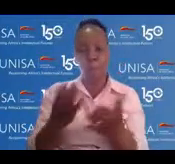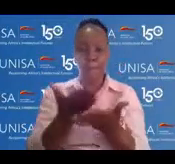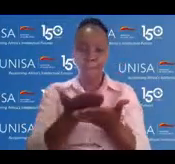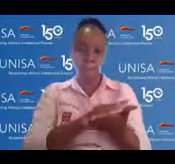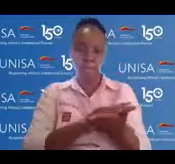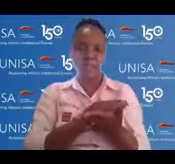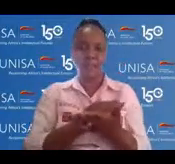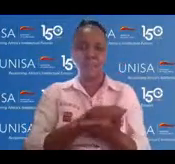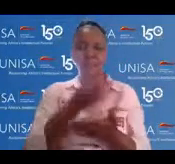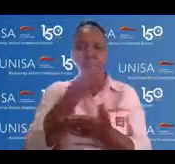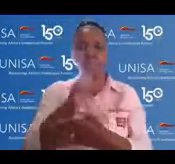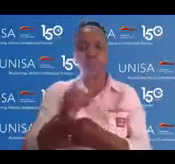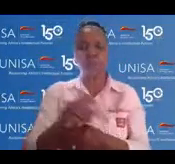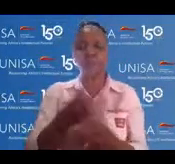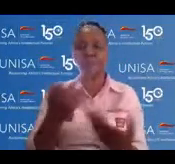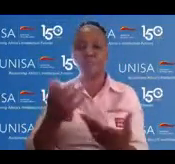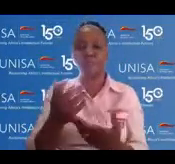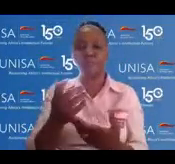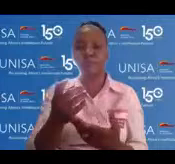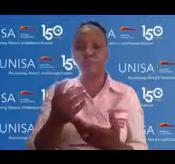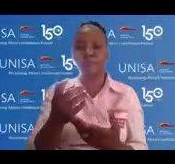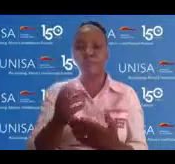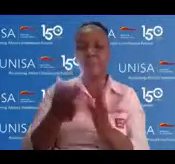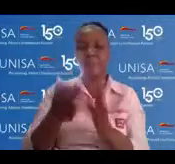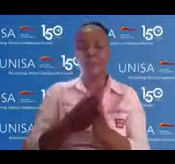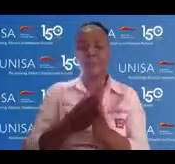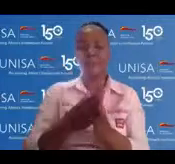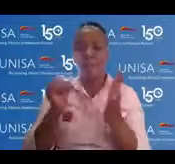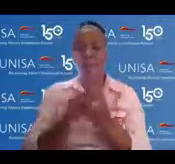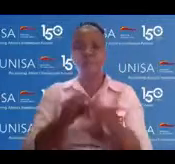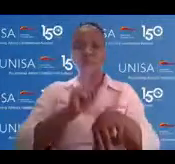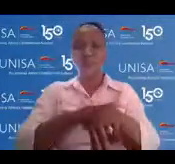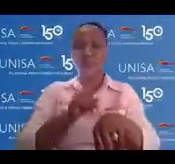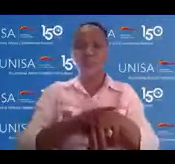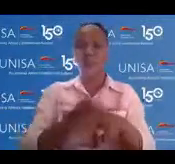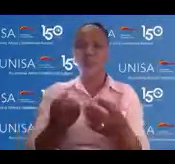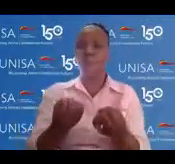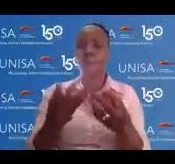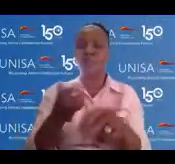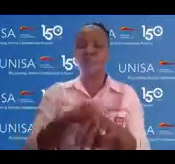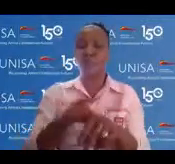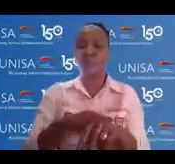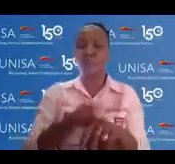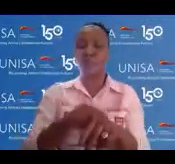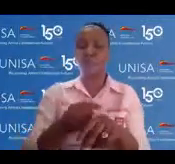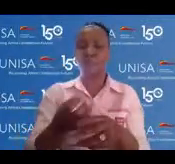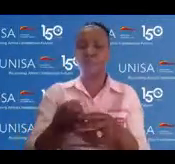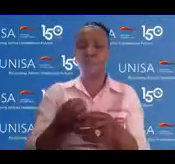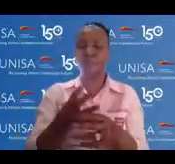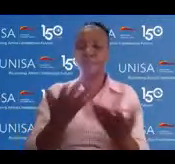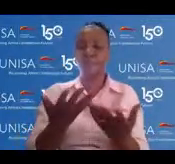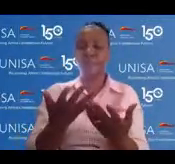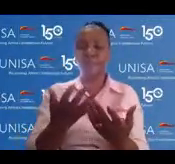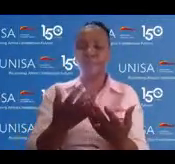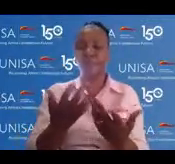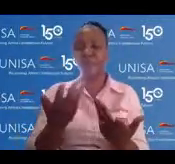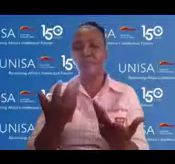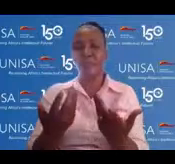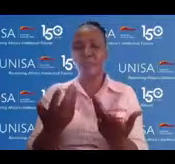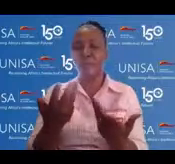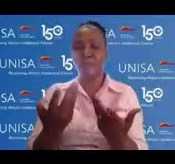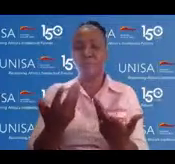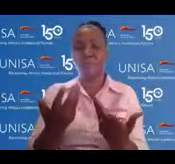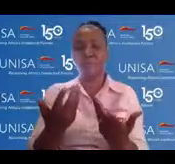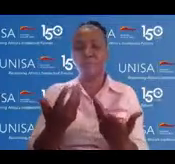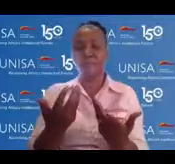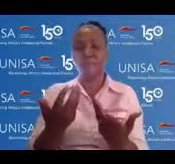usual things, the date, the time, how much time have you got? Okay, not the highest grade. You're only going to have one attempt most likely. But it's going to